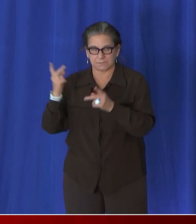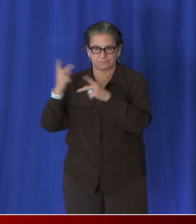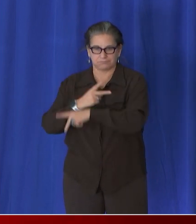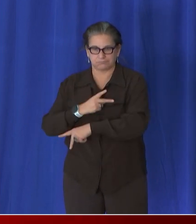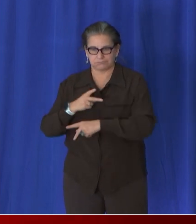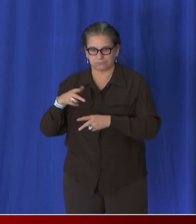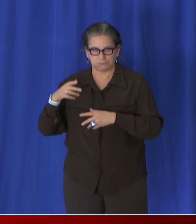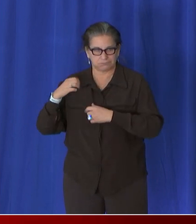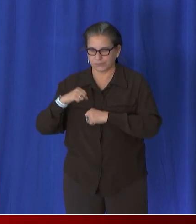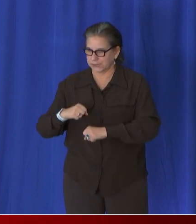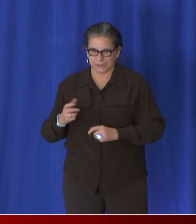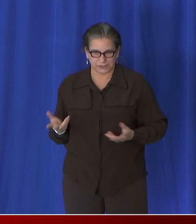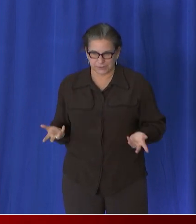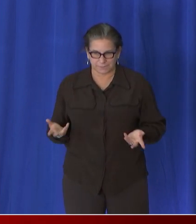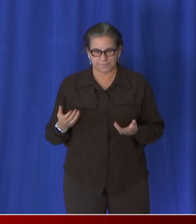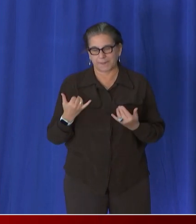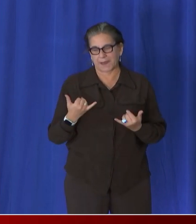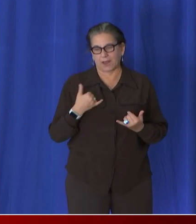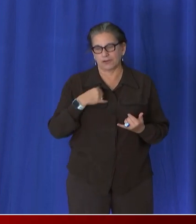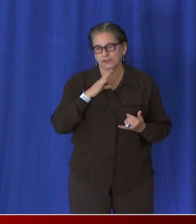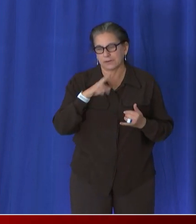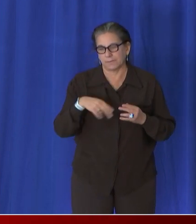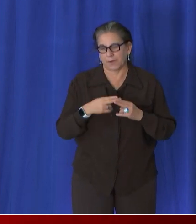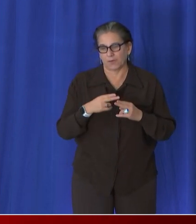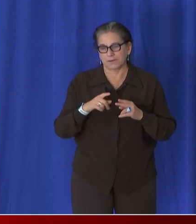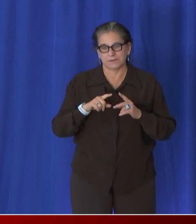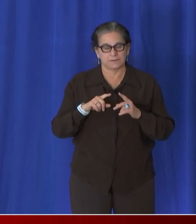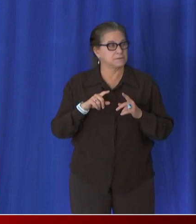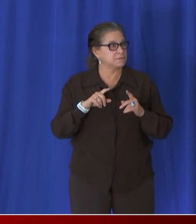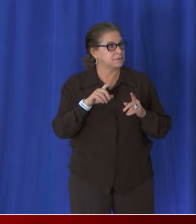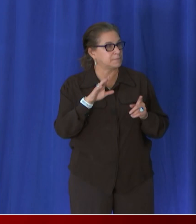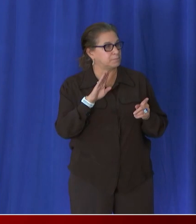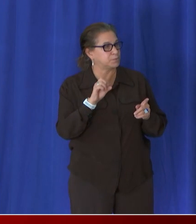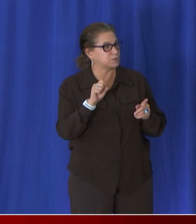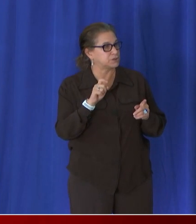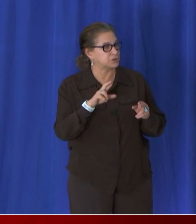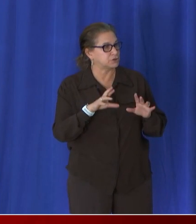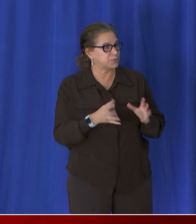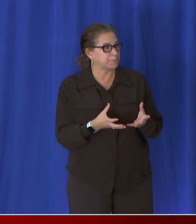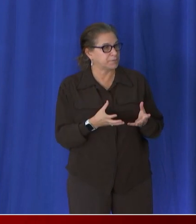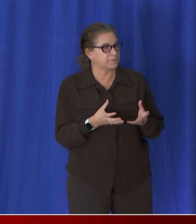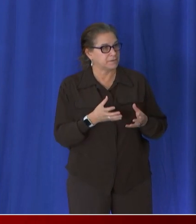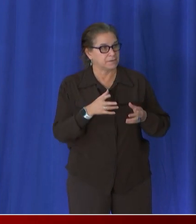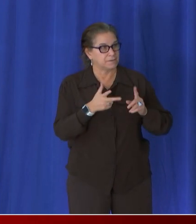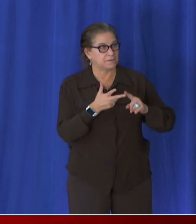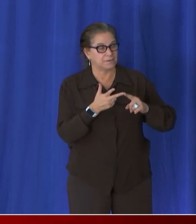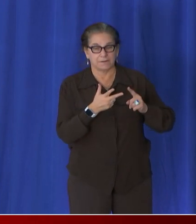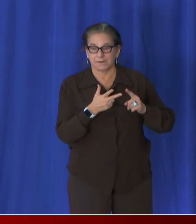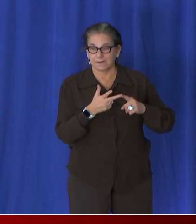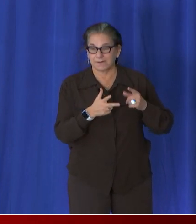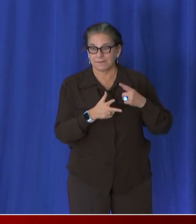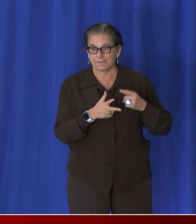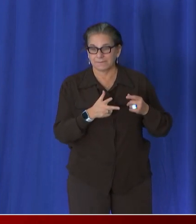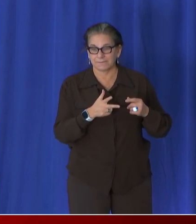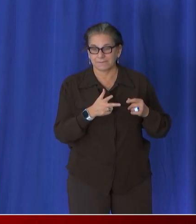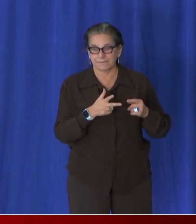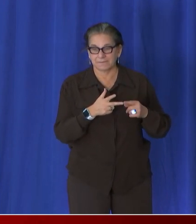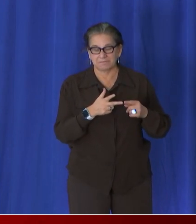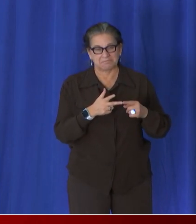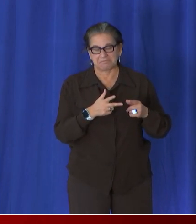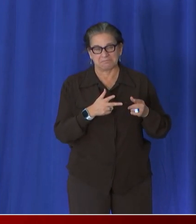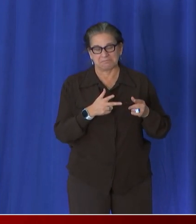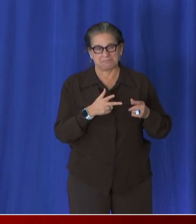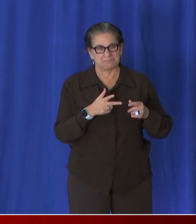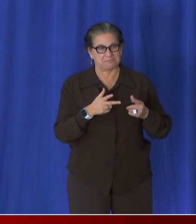the highest degree of protection from COVID-19. And so again, as we can't say this enough, it's not enough just to get your 2